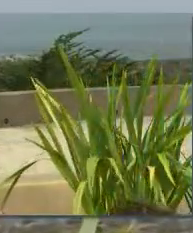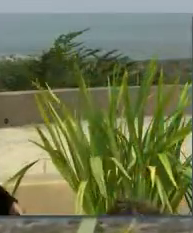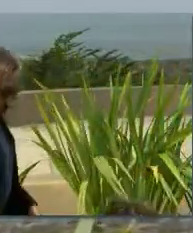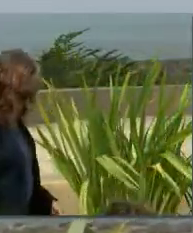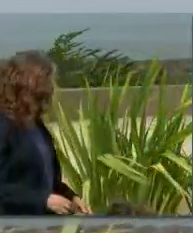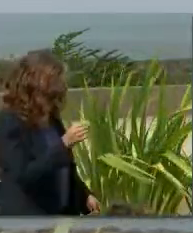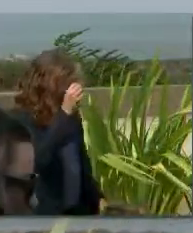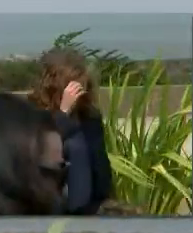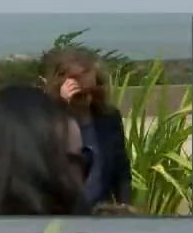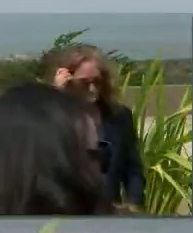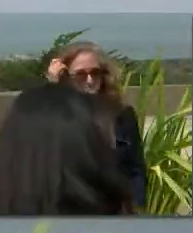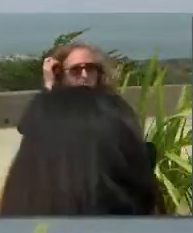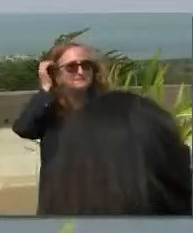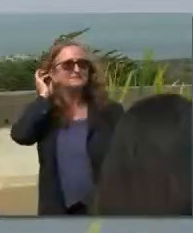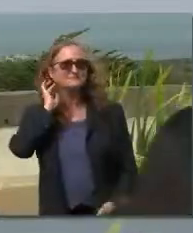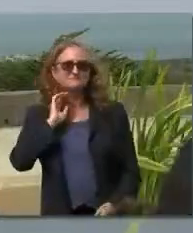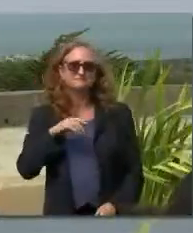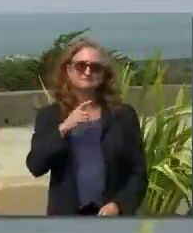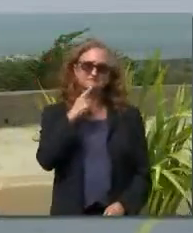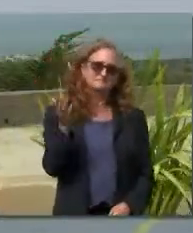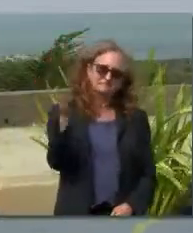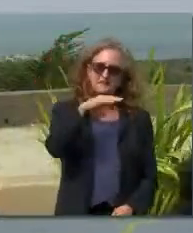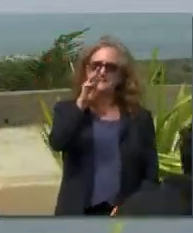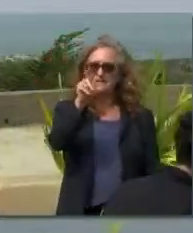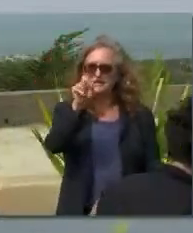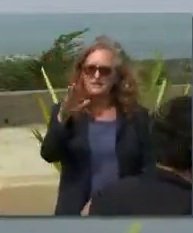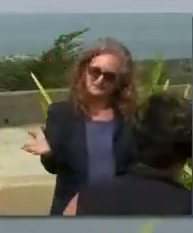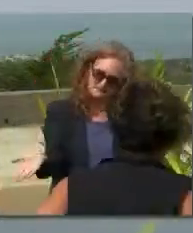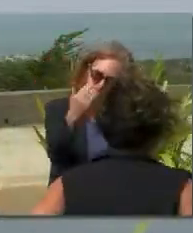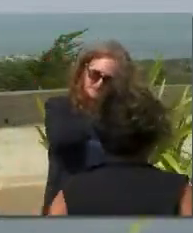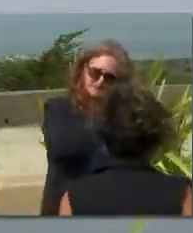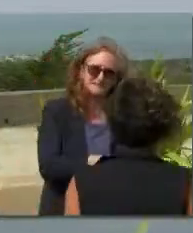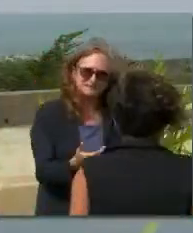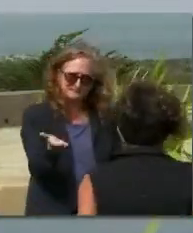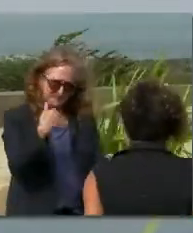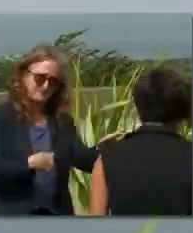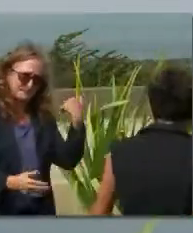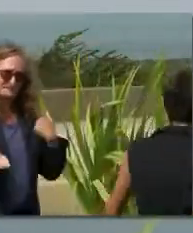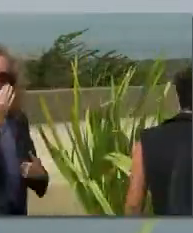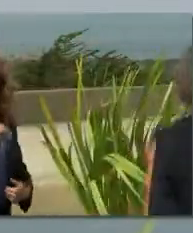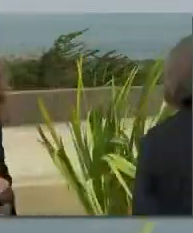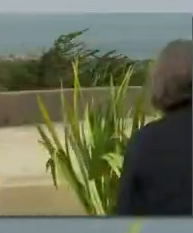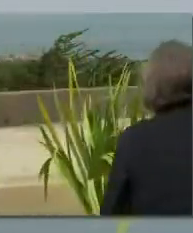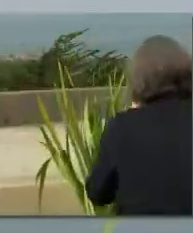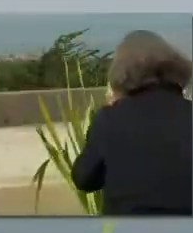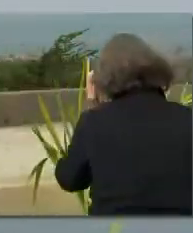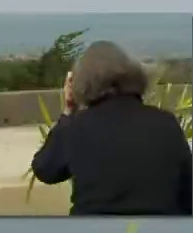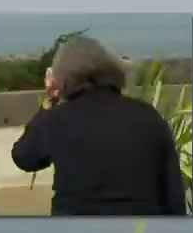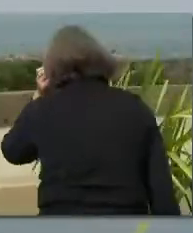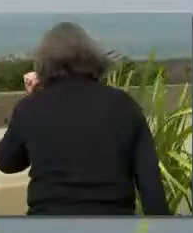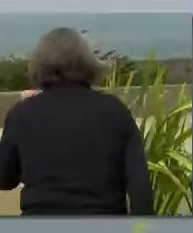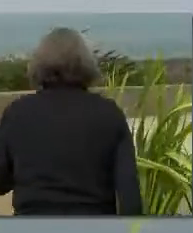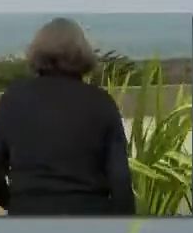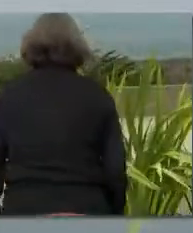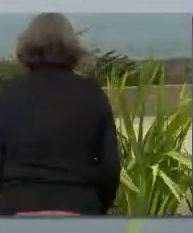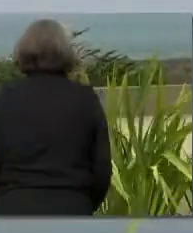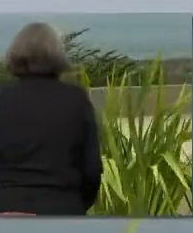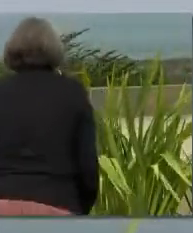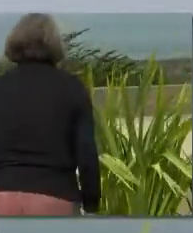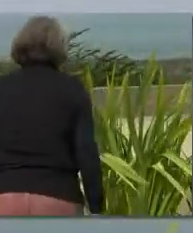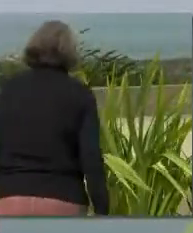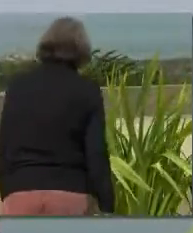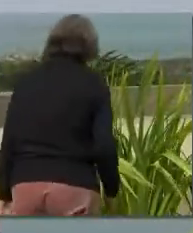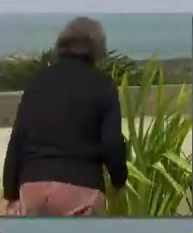right. I'm Come gonna on get up. this. Come on up. The Chris, trust? Come on up. Yeah. Come on. Board? Come on, Mark. Come on. Get up here.